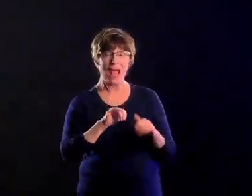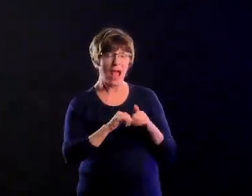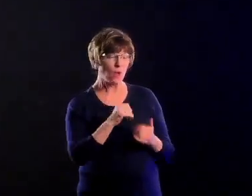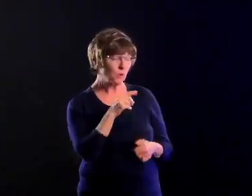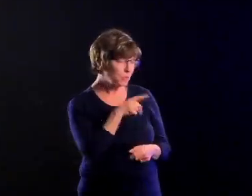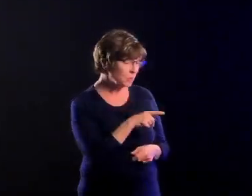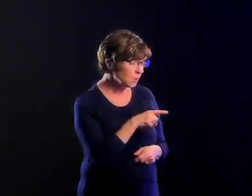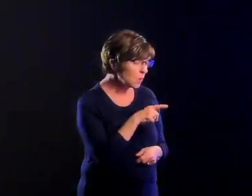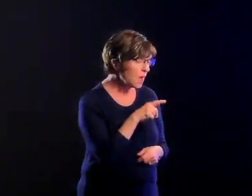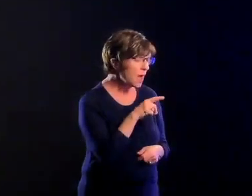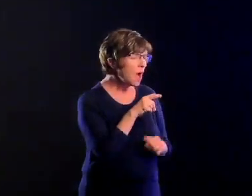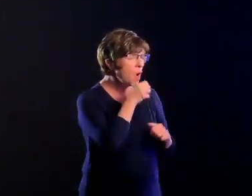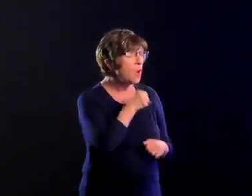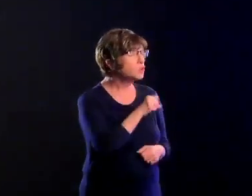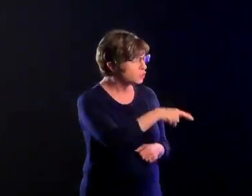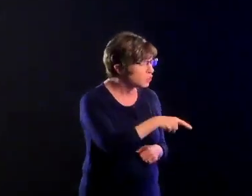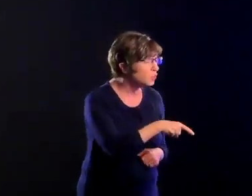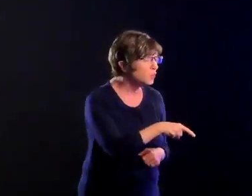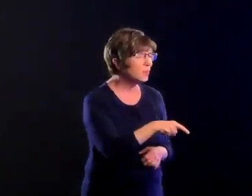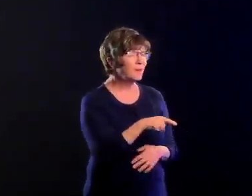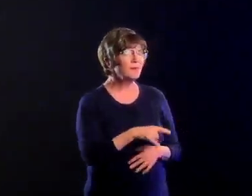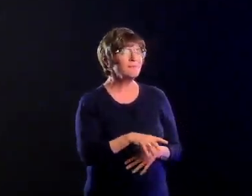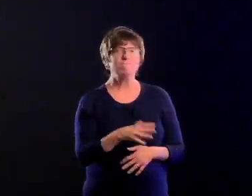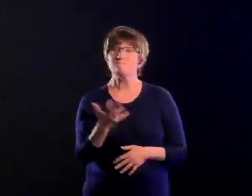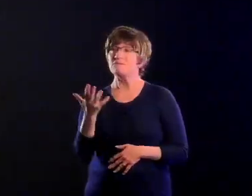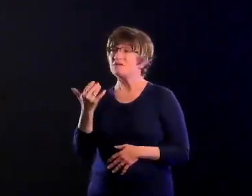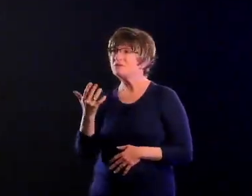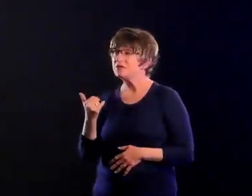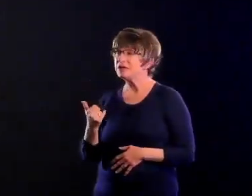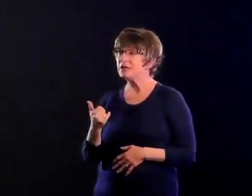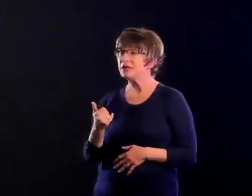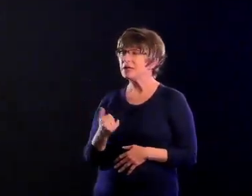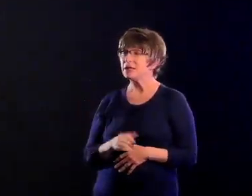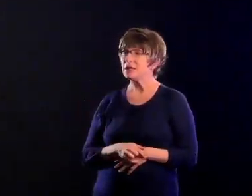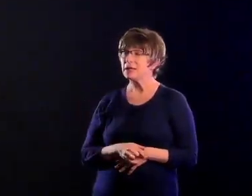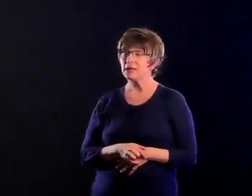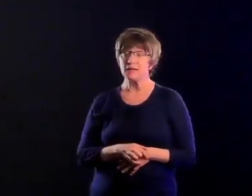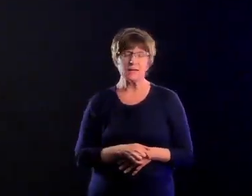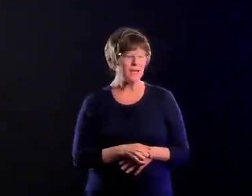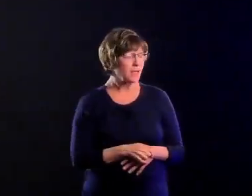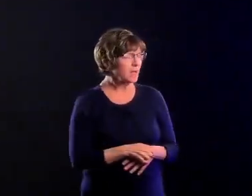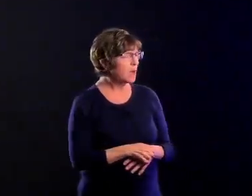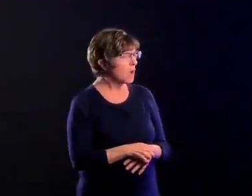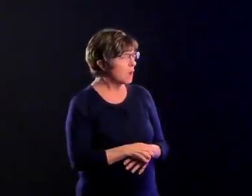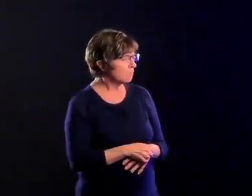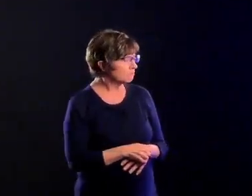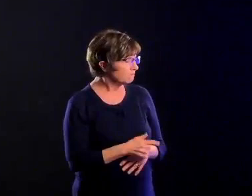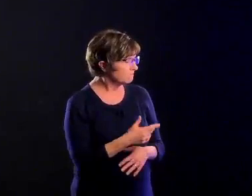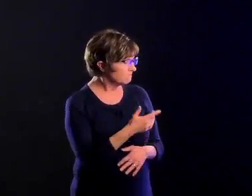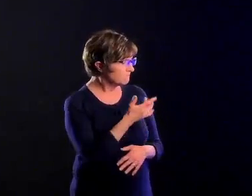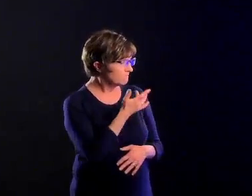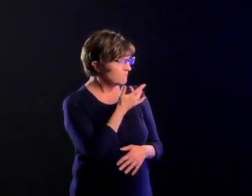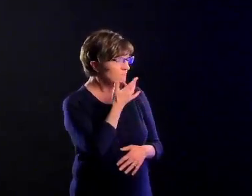and a half. Awesome. Esteban, what's your favorite Bible verse and why did you participate in Mission M&M?